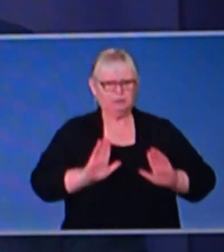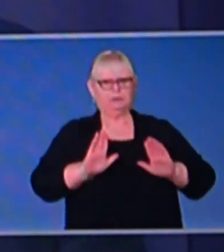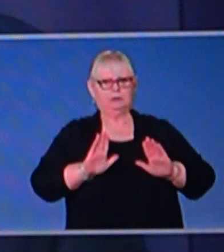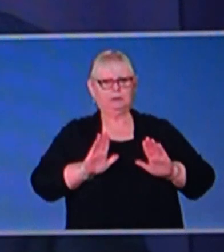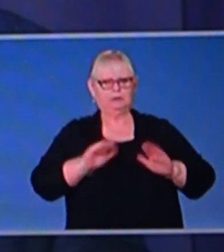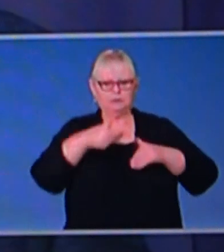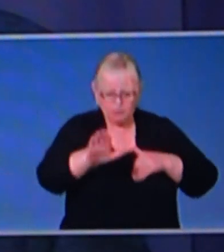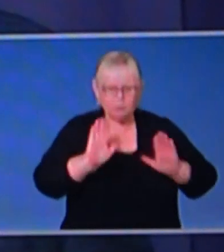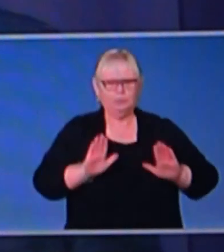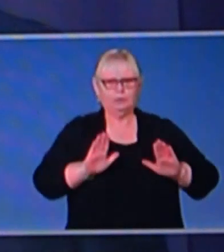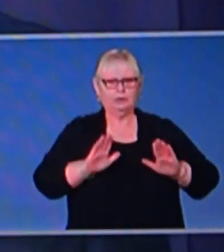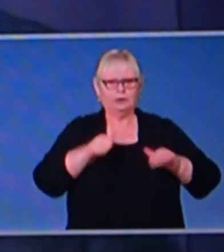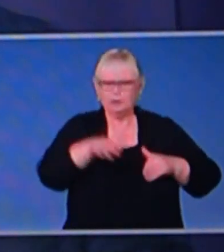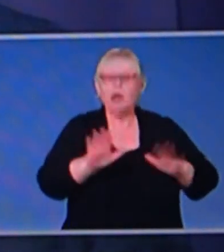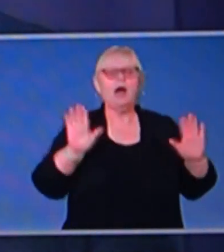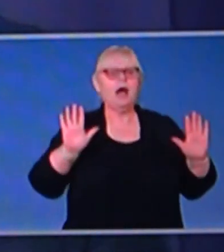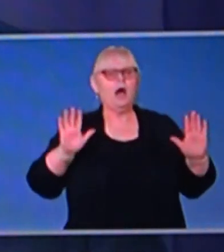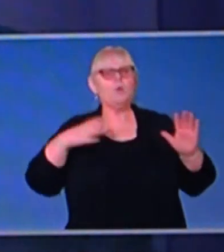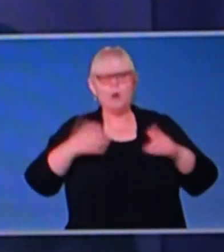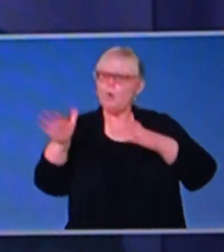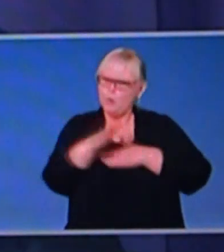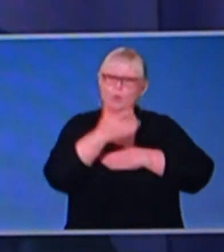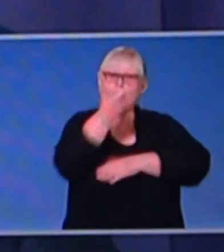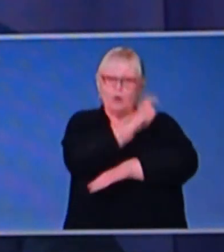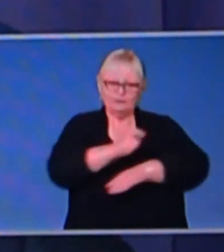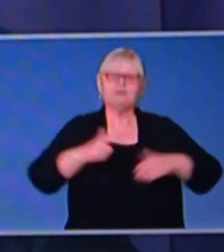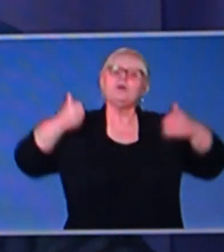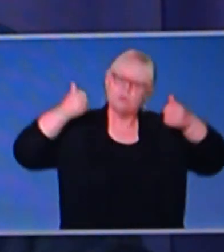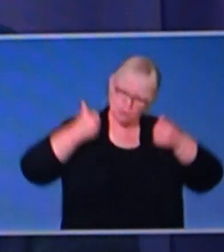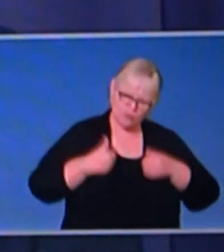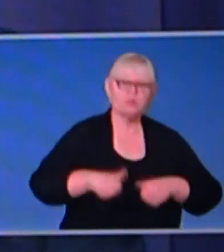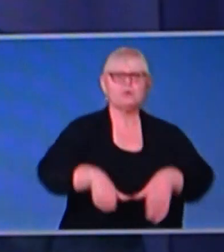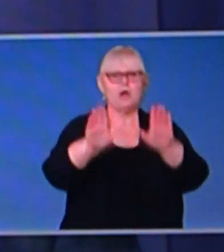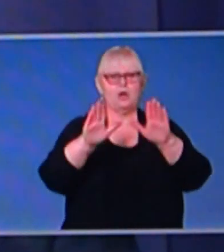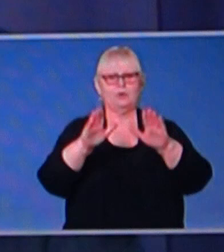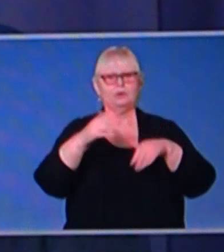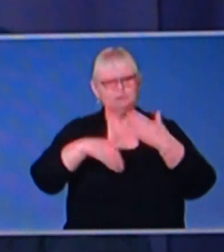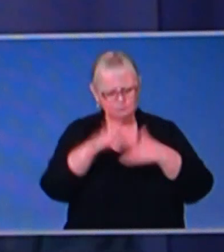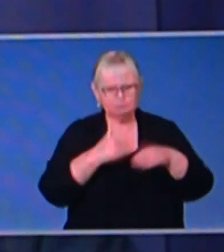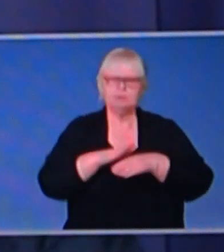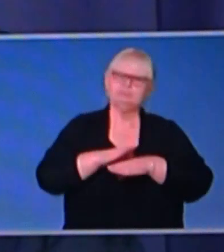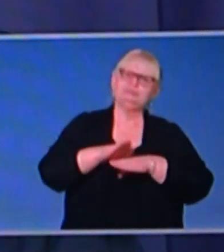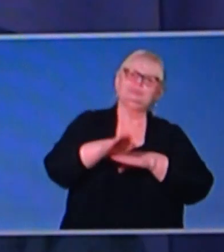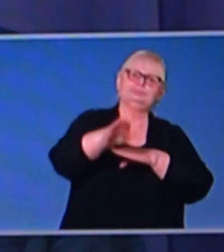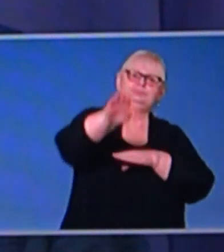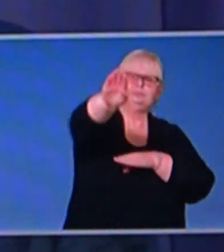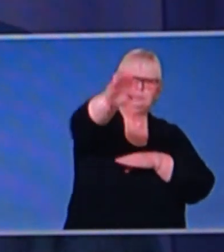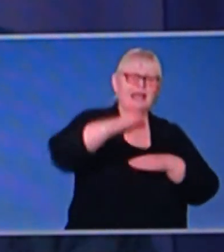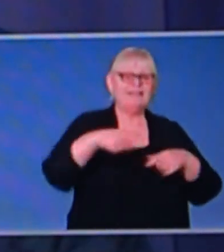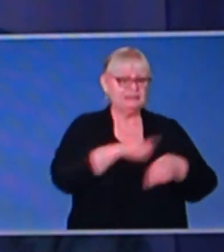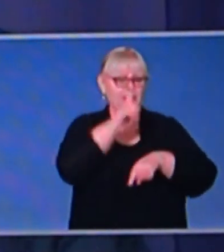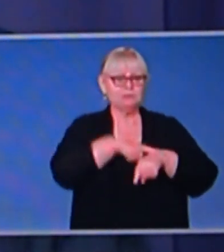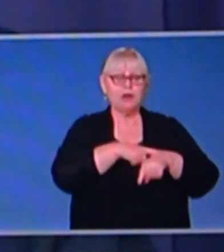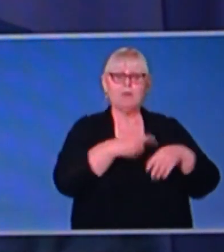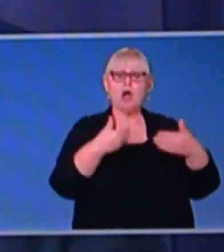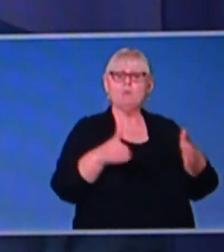that. What you want is a confident moving forward and continuing to make gains, and then continuing to ease restrictions and